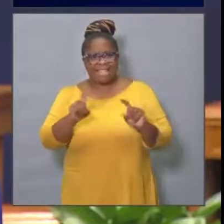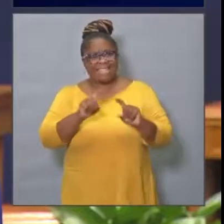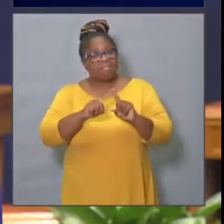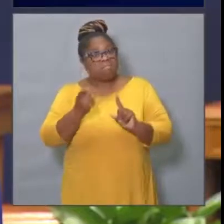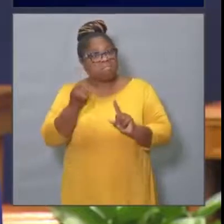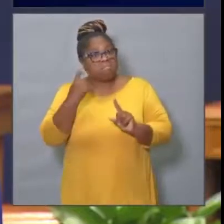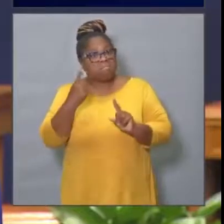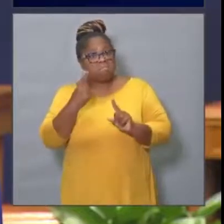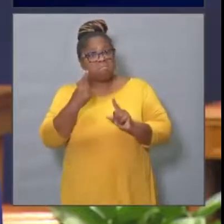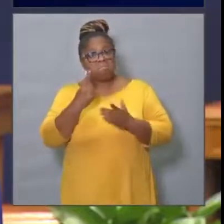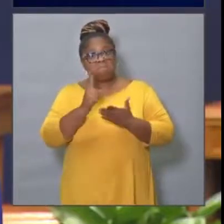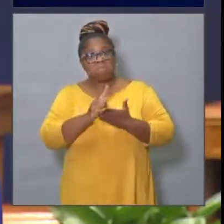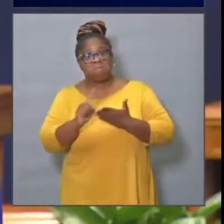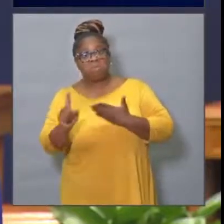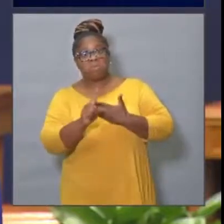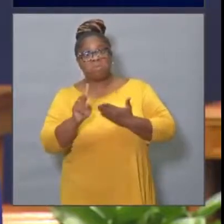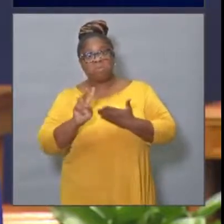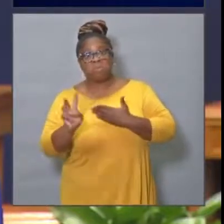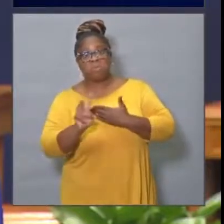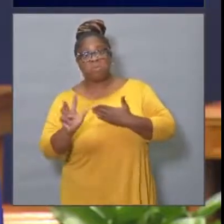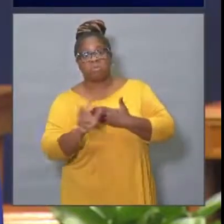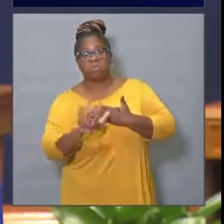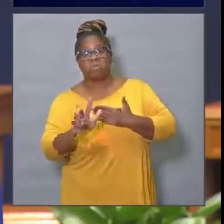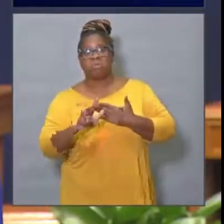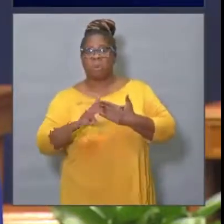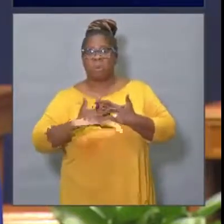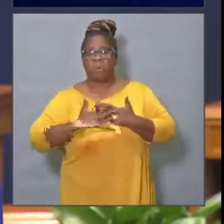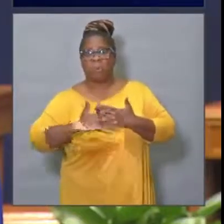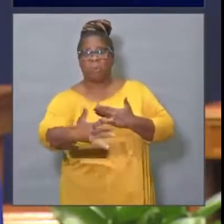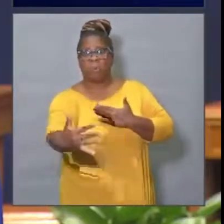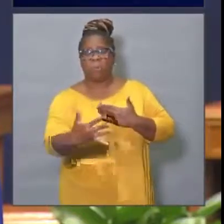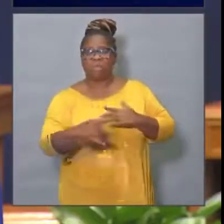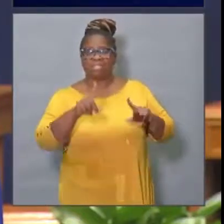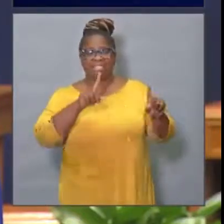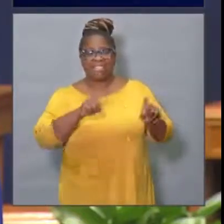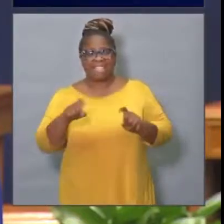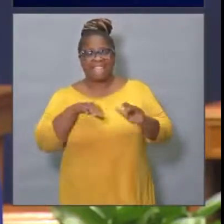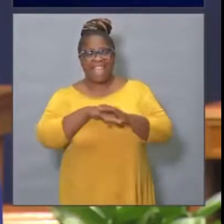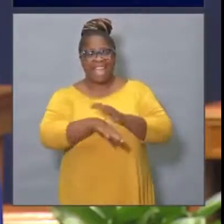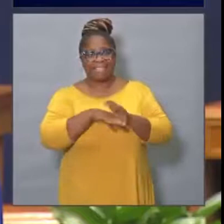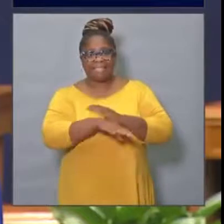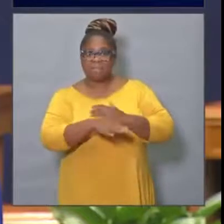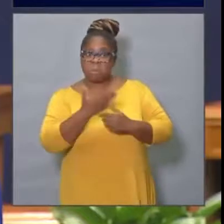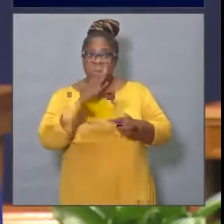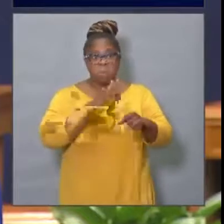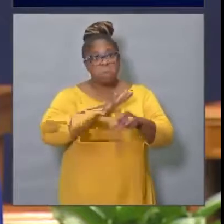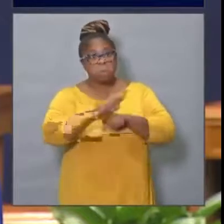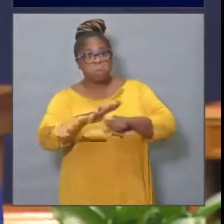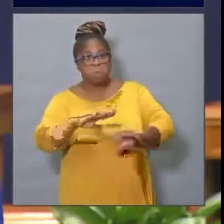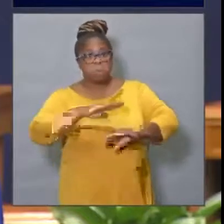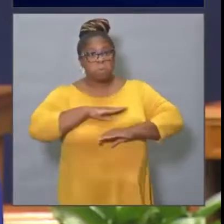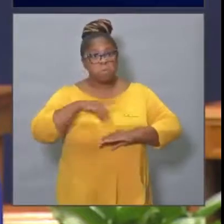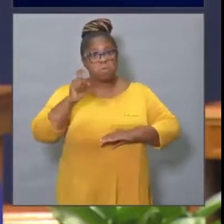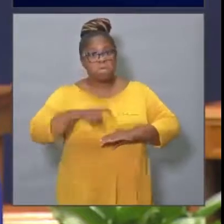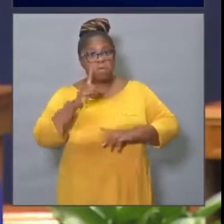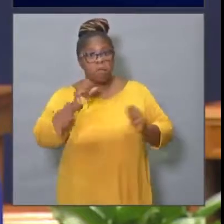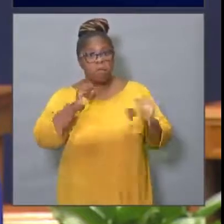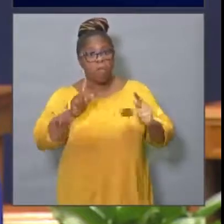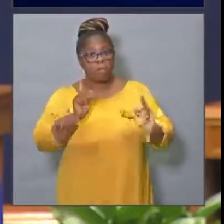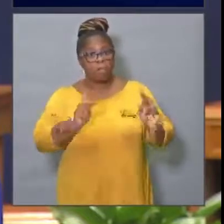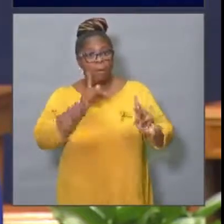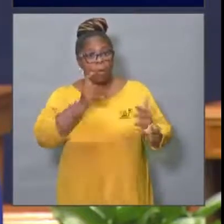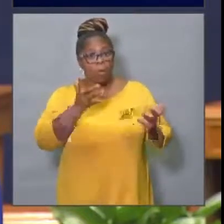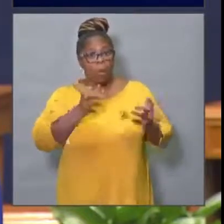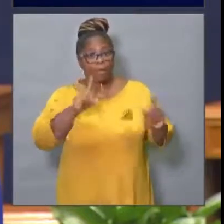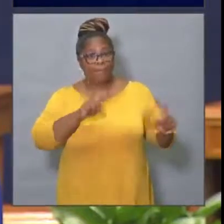in the days and the weeks to come, testing access will continue to be insufficient to meet the demands among all of those who